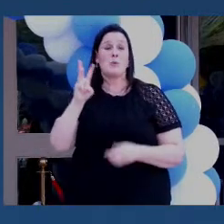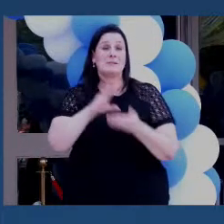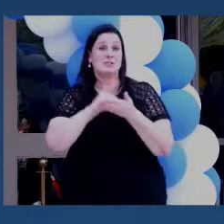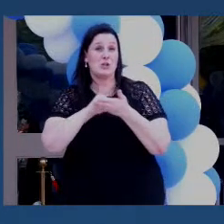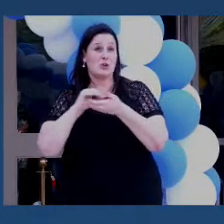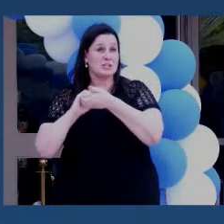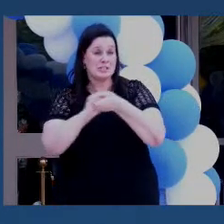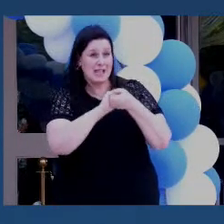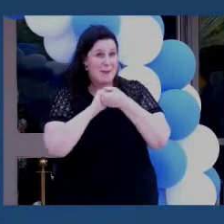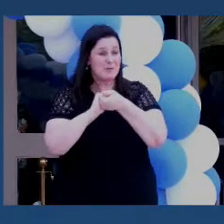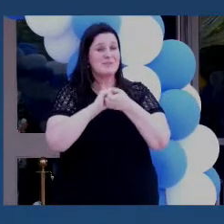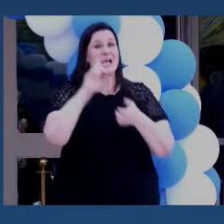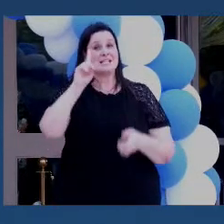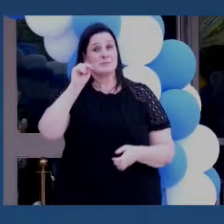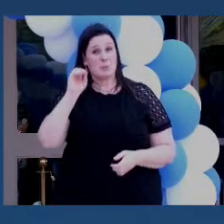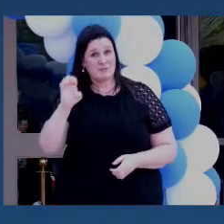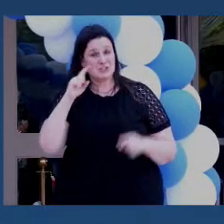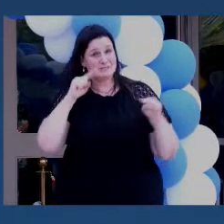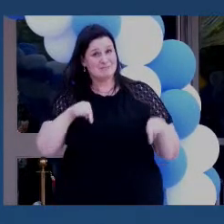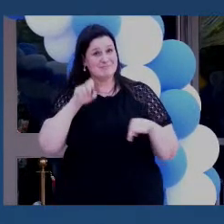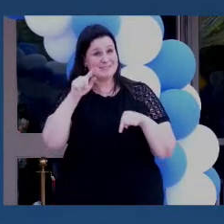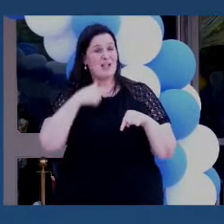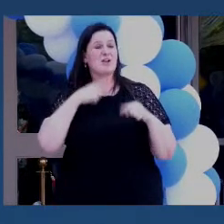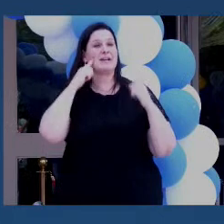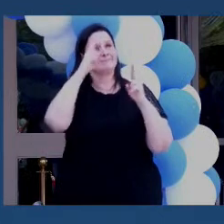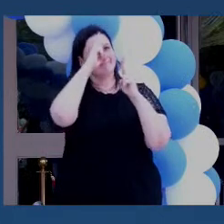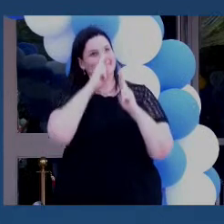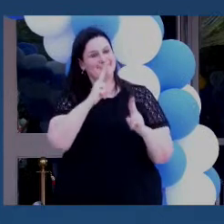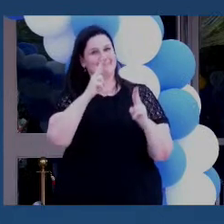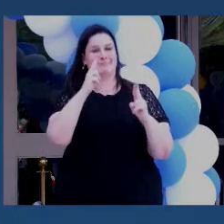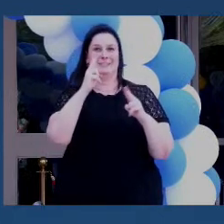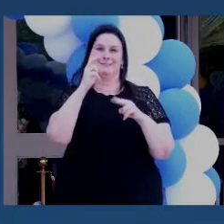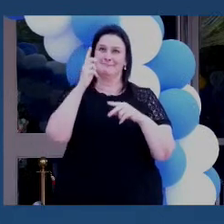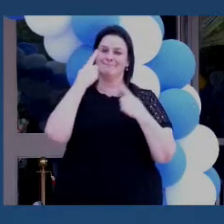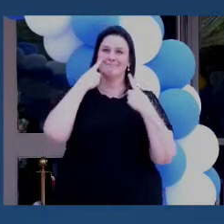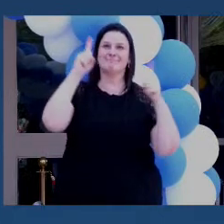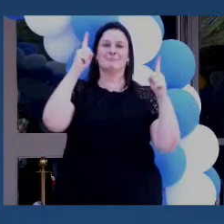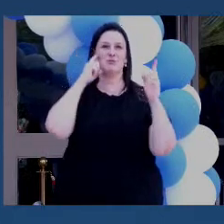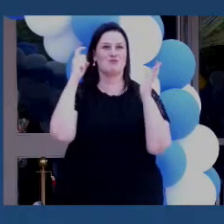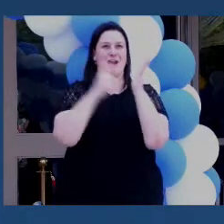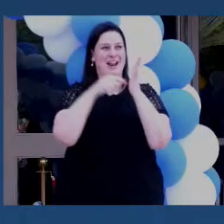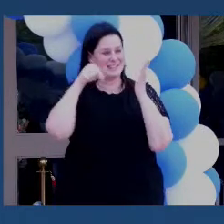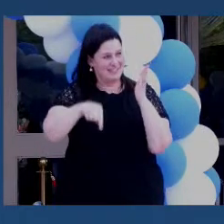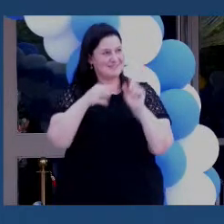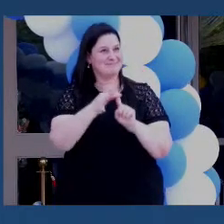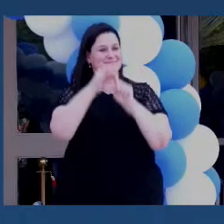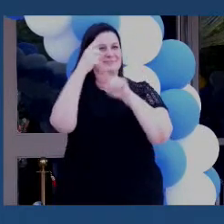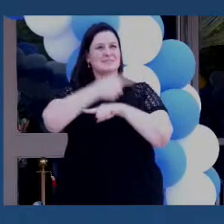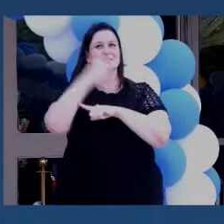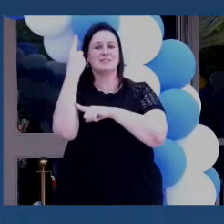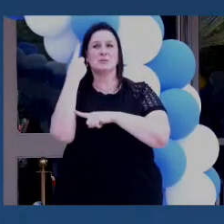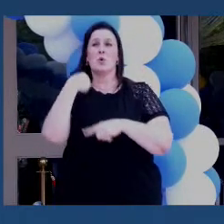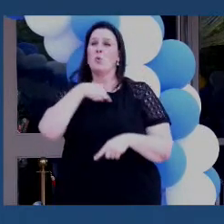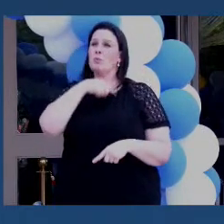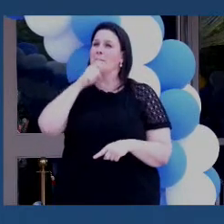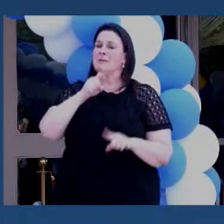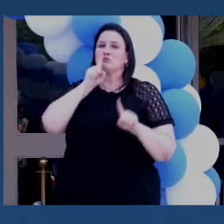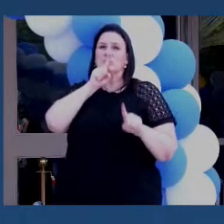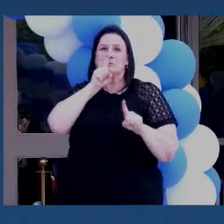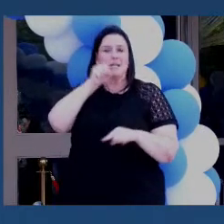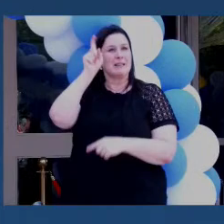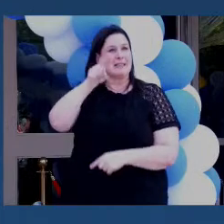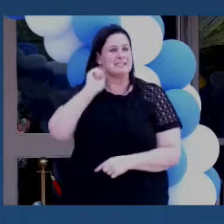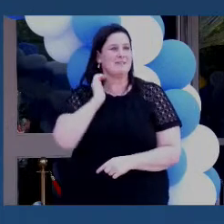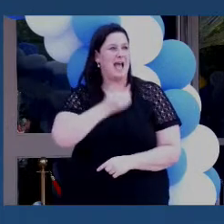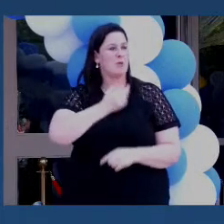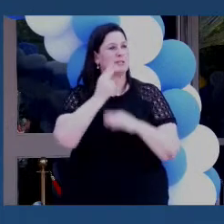in commemorating this special day. As leaders, we must continuously be responsive to the needs of our constituents and further